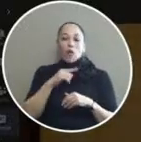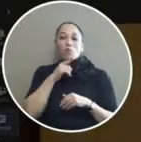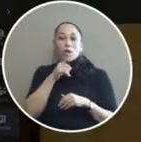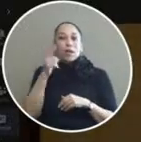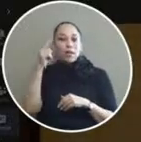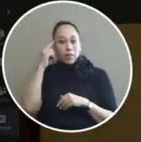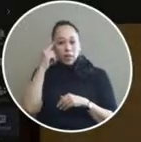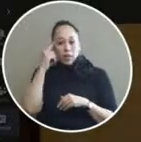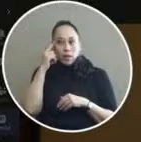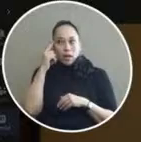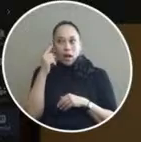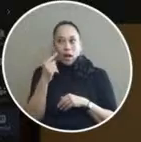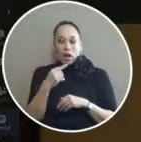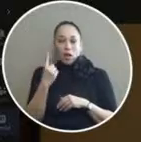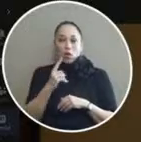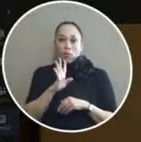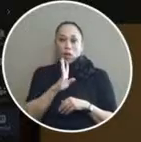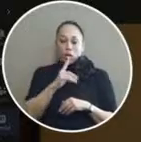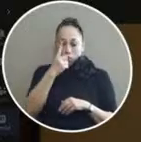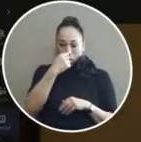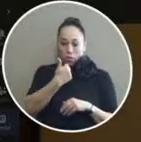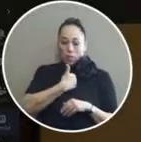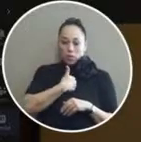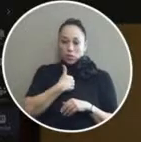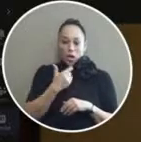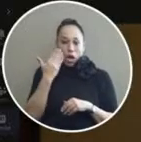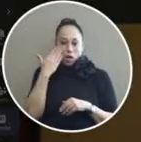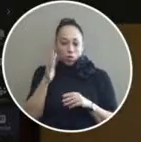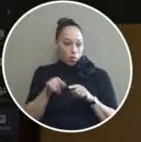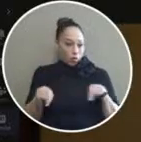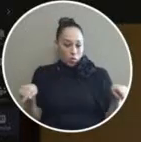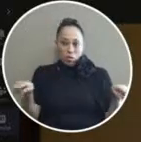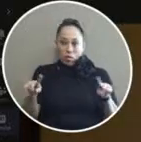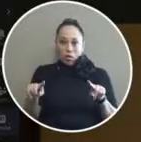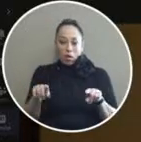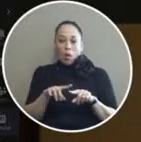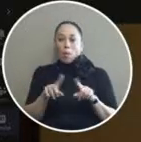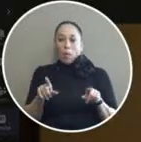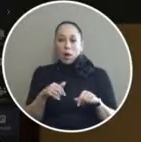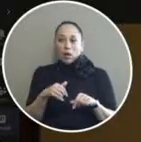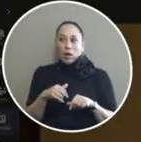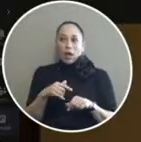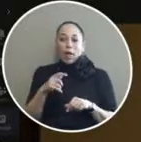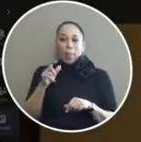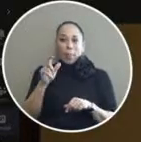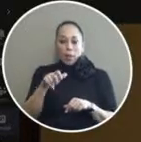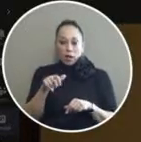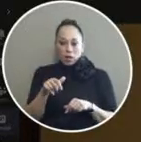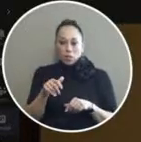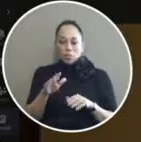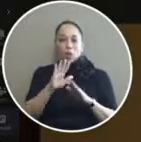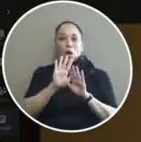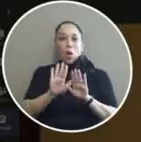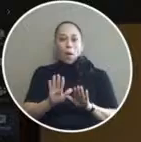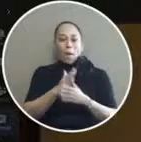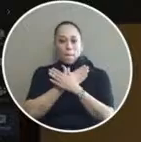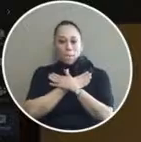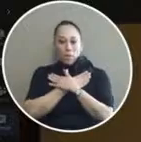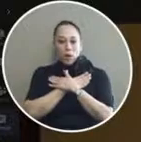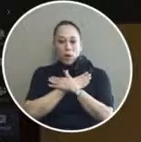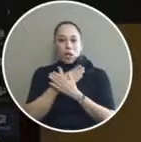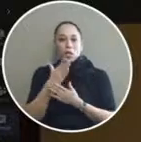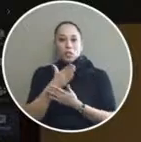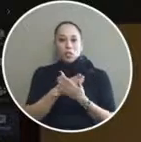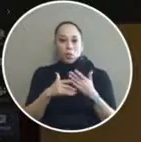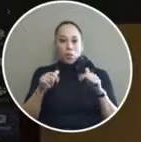think, and I only speak for myself, but I'm sure that other colleagues agree as well, there needs to be a break either at some of